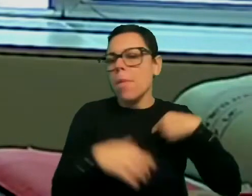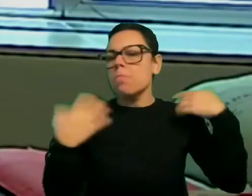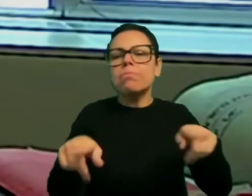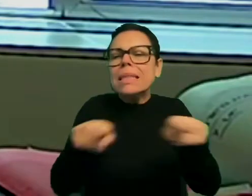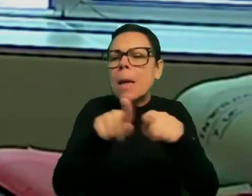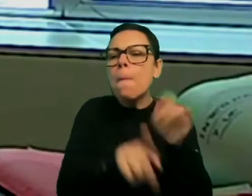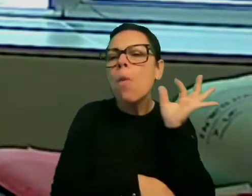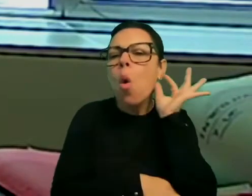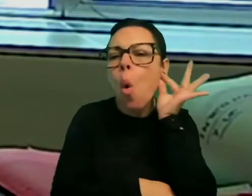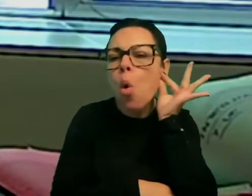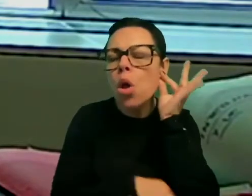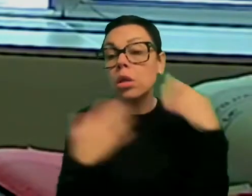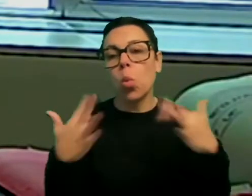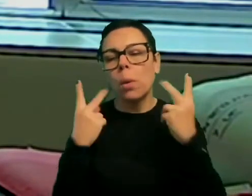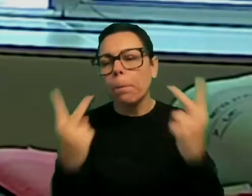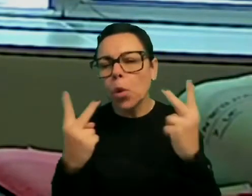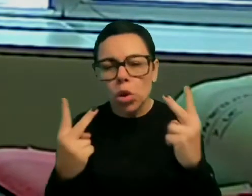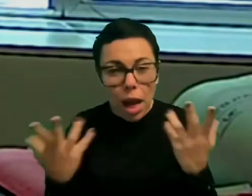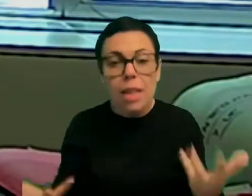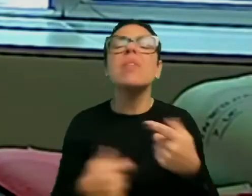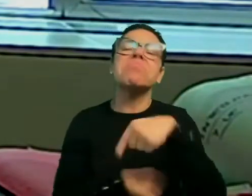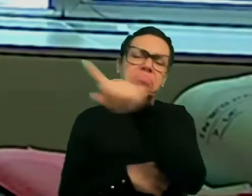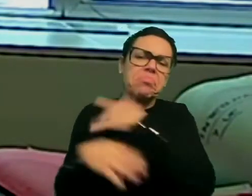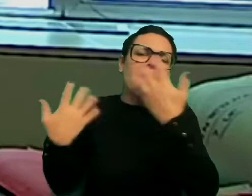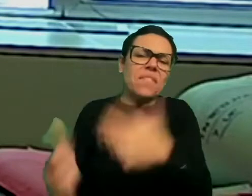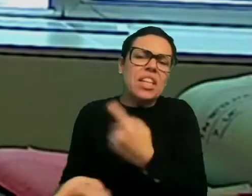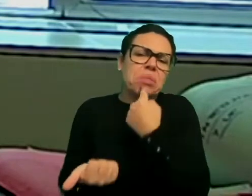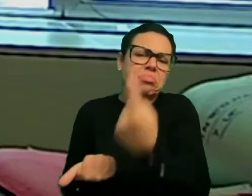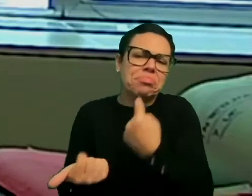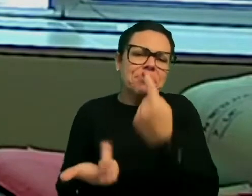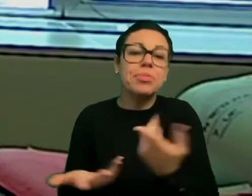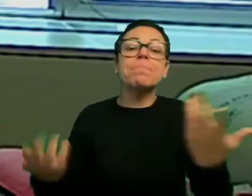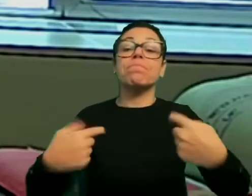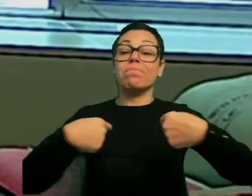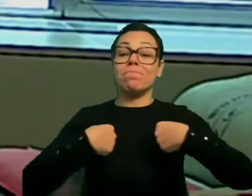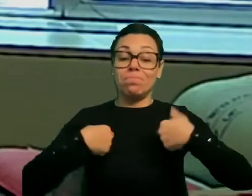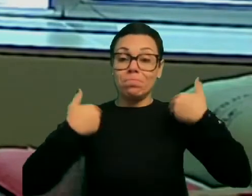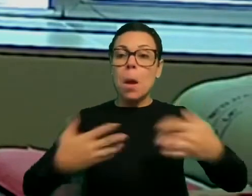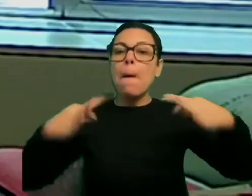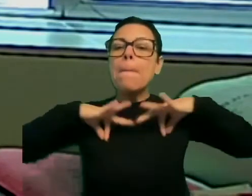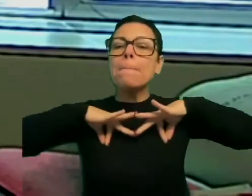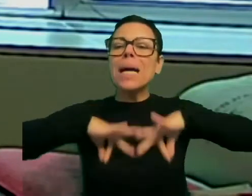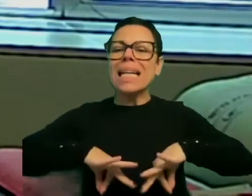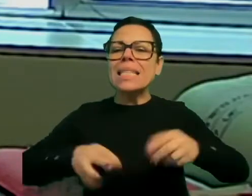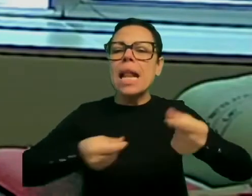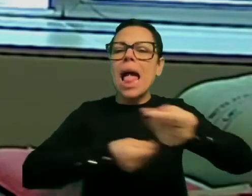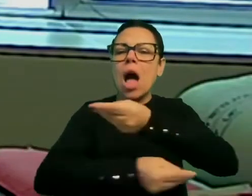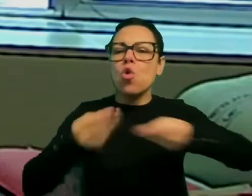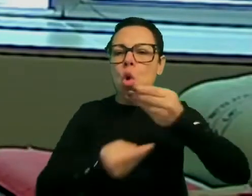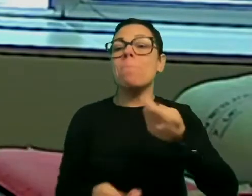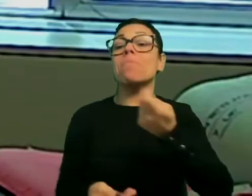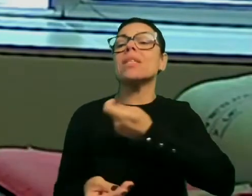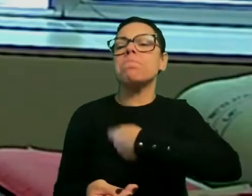As you said, I am coming on behalf of the Ministry of Finance from Spain, and we are responsible here for the